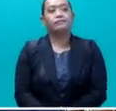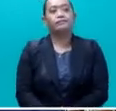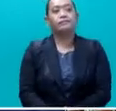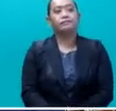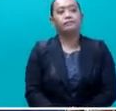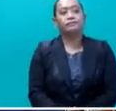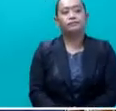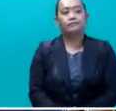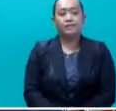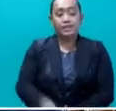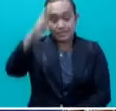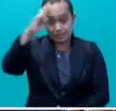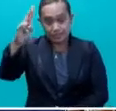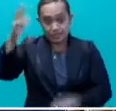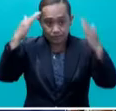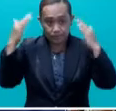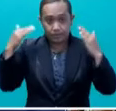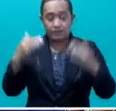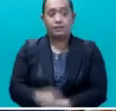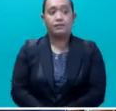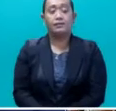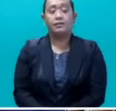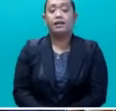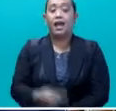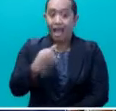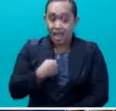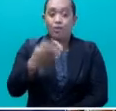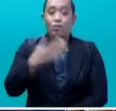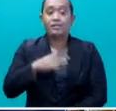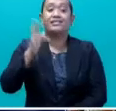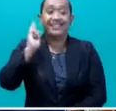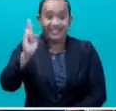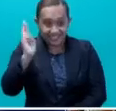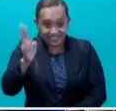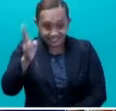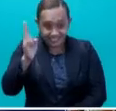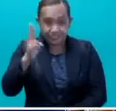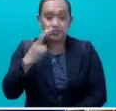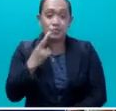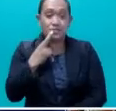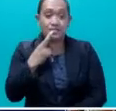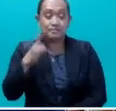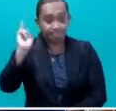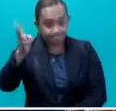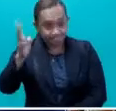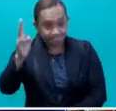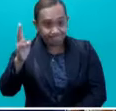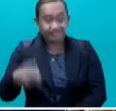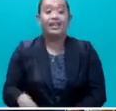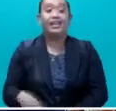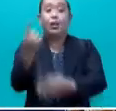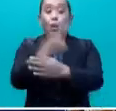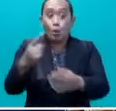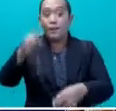And sir, I reiterate that the only people who are losing